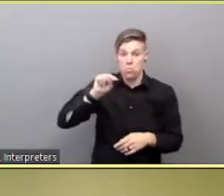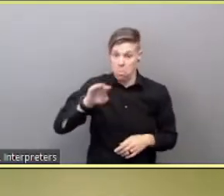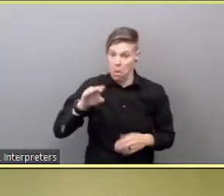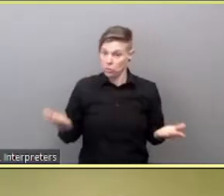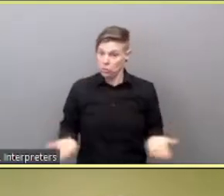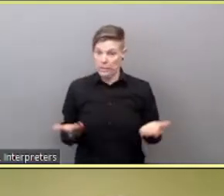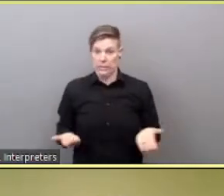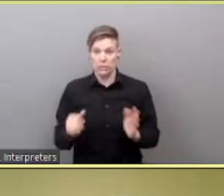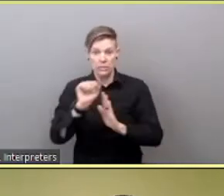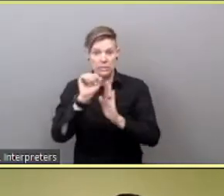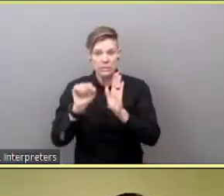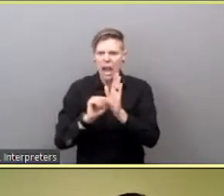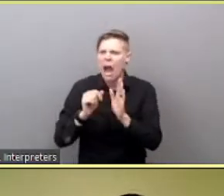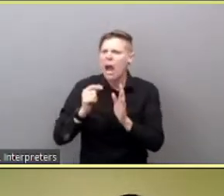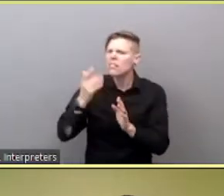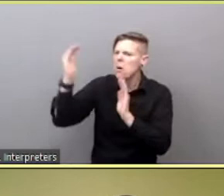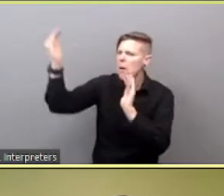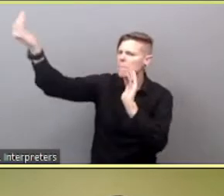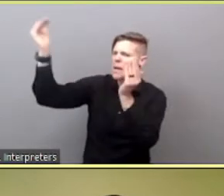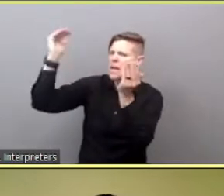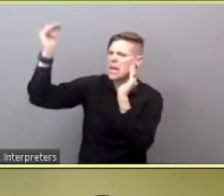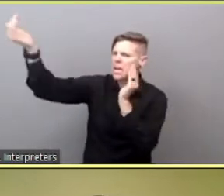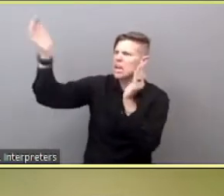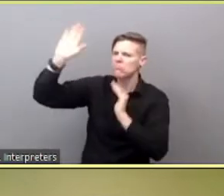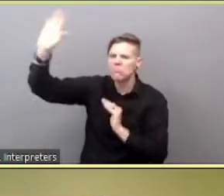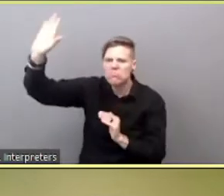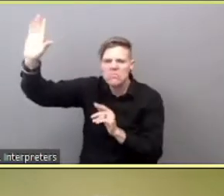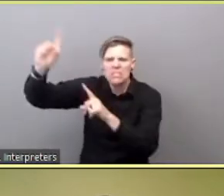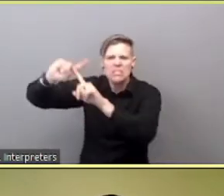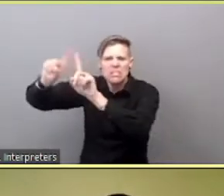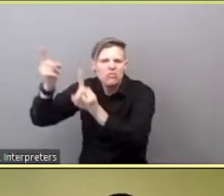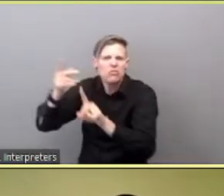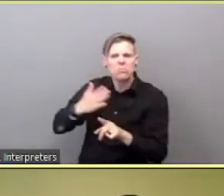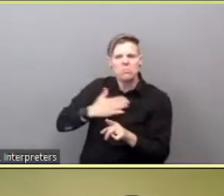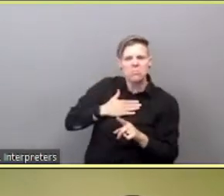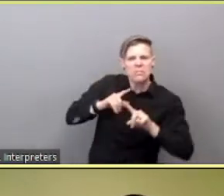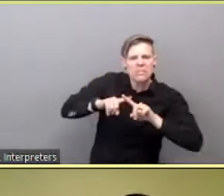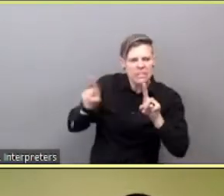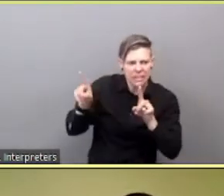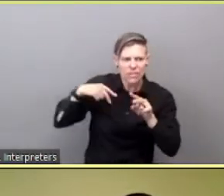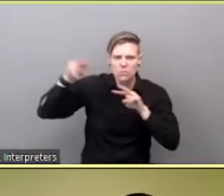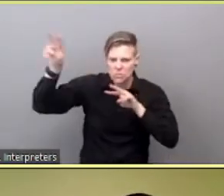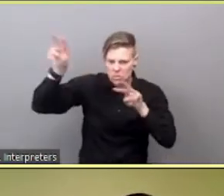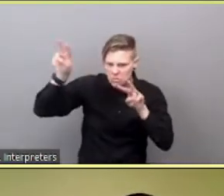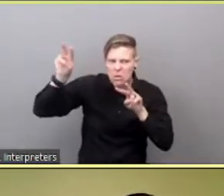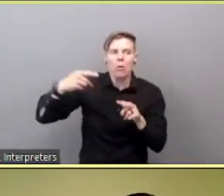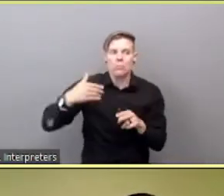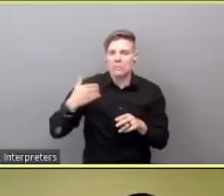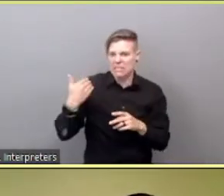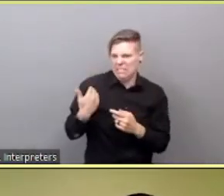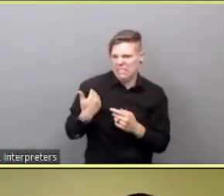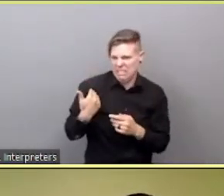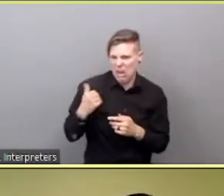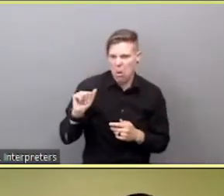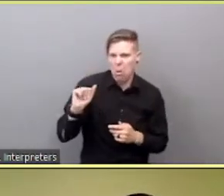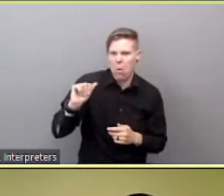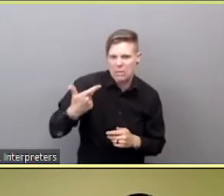as recent as last month, August of 2021 at 5.2. In a little bit, I'll show